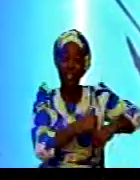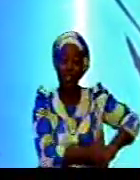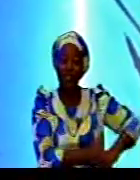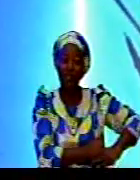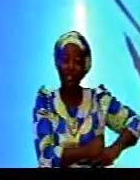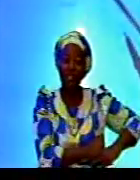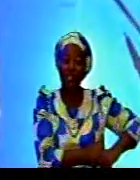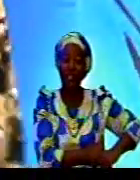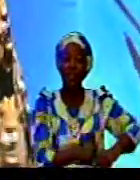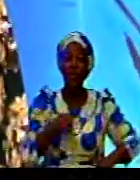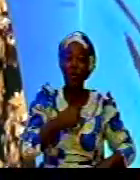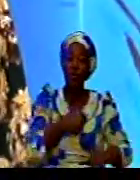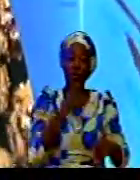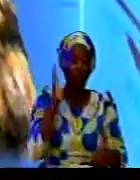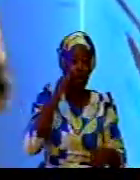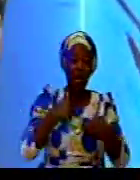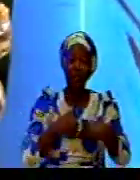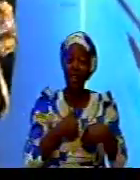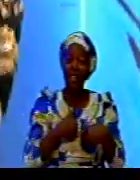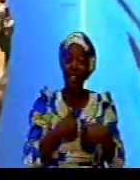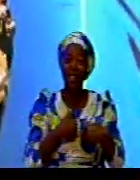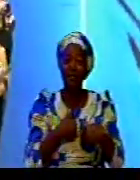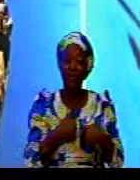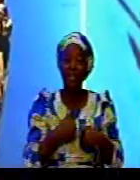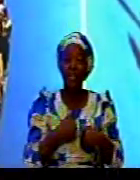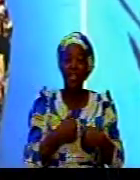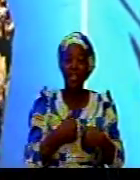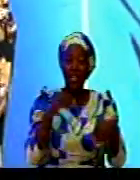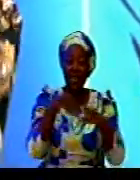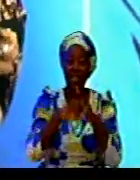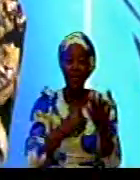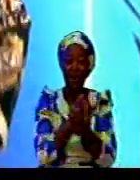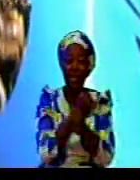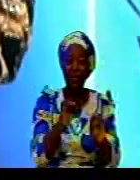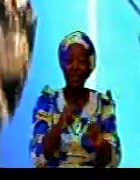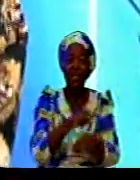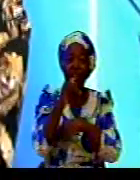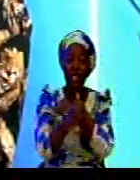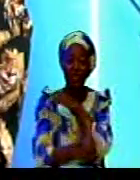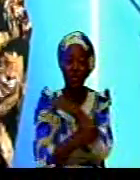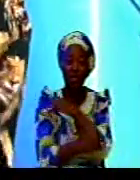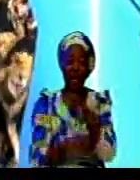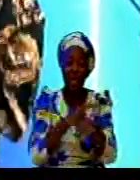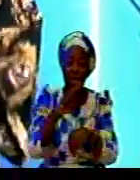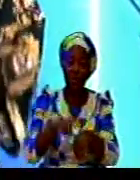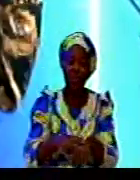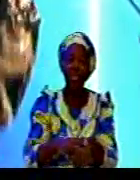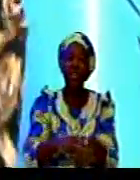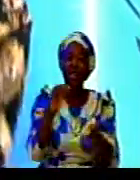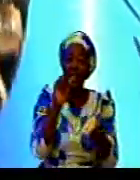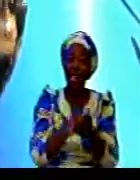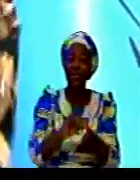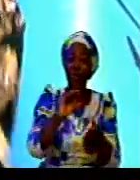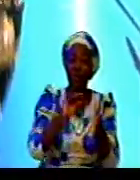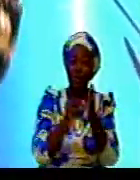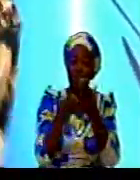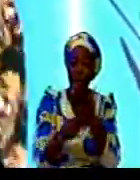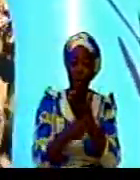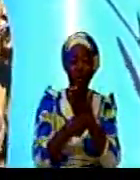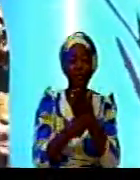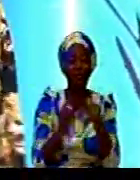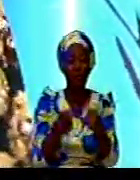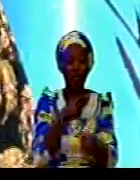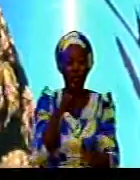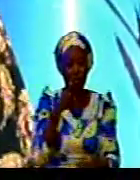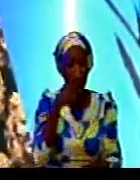the prosperity, all the security we ought to have in our independent